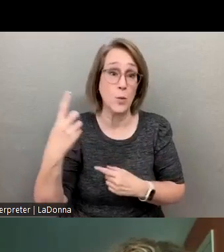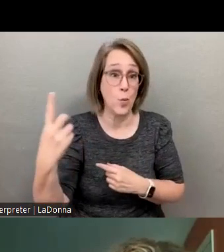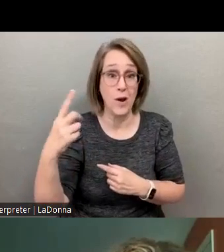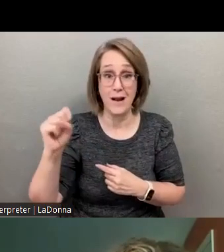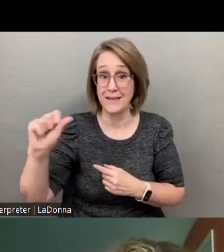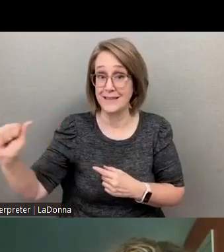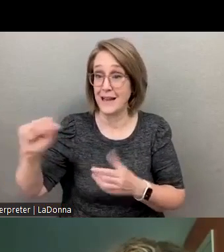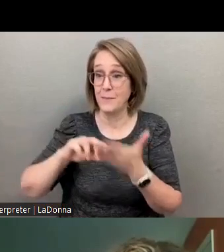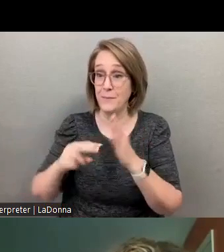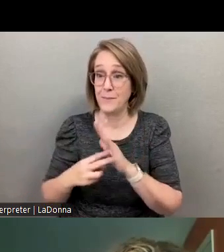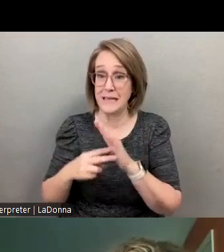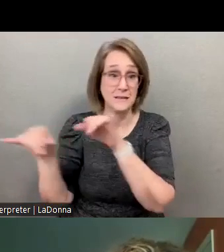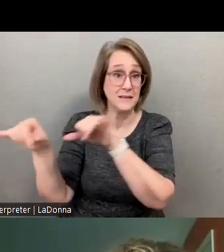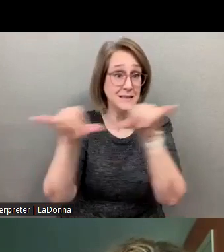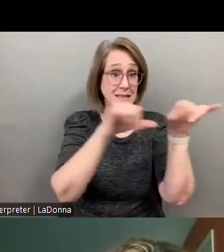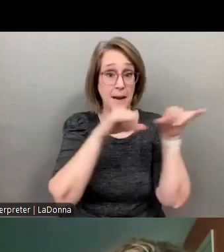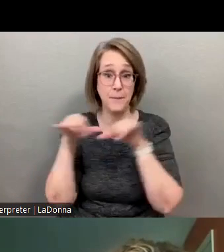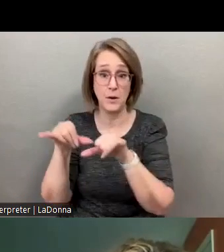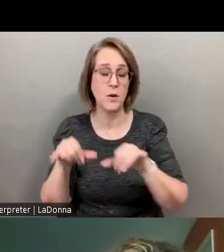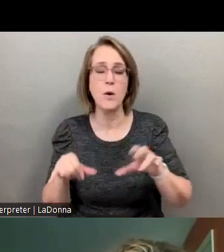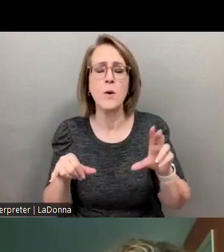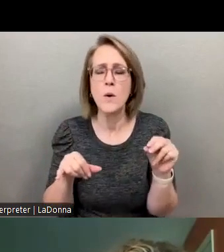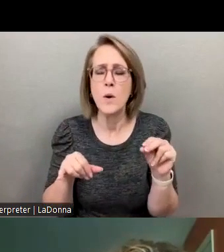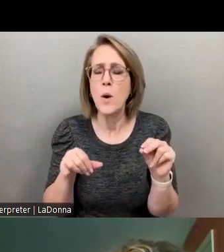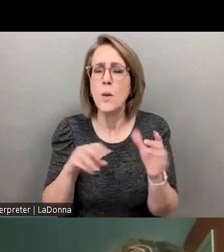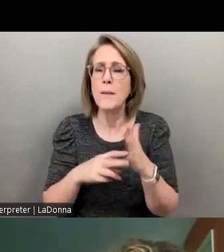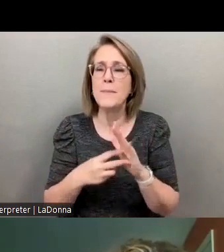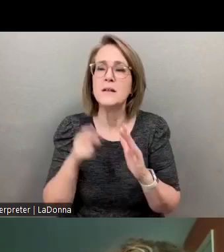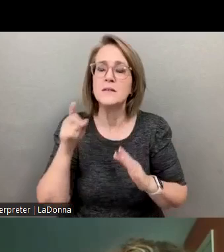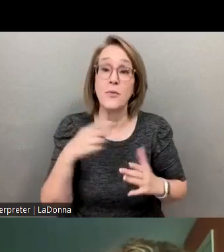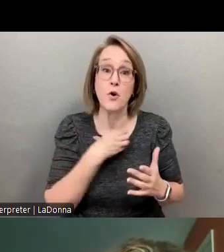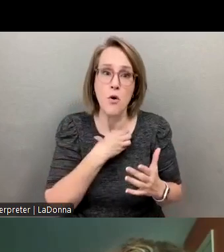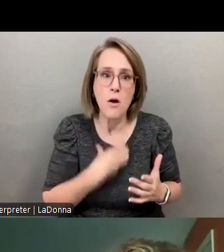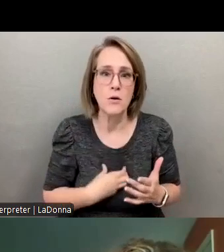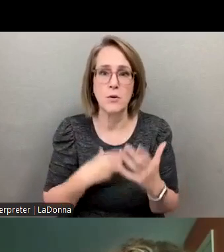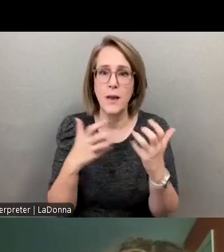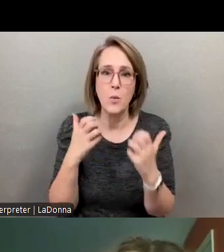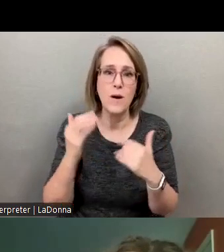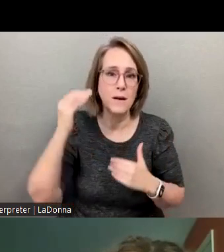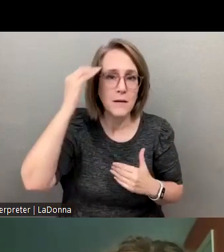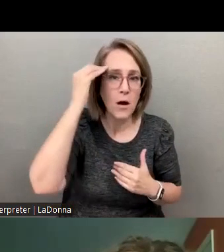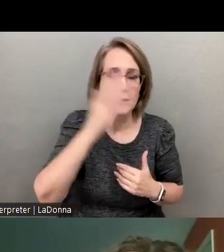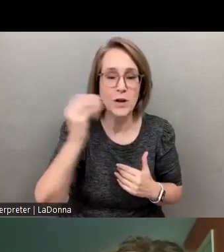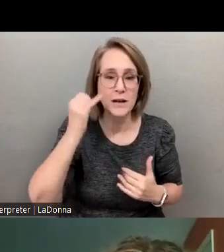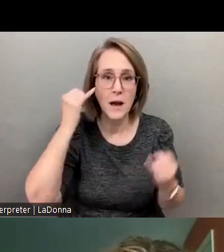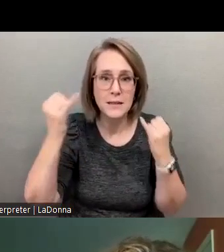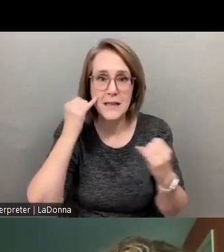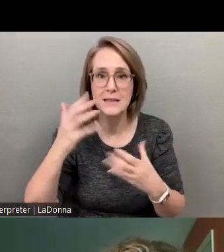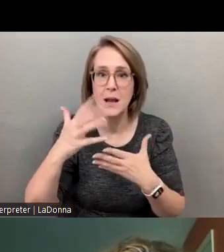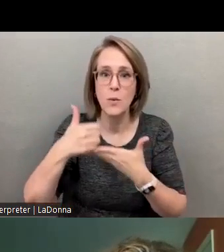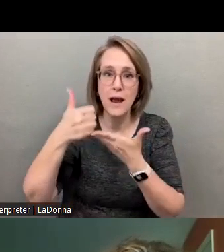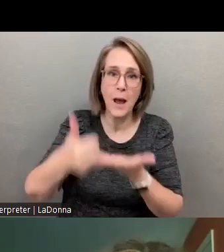seen one SAA, and they're so hungry for knowledge and ideas. They really do want to be helpful and